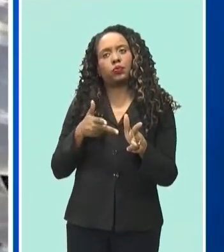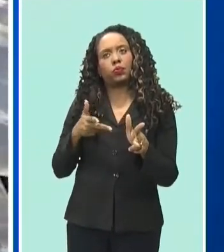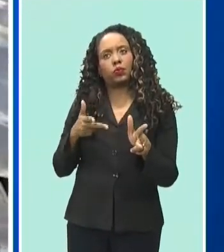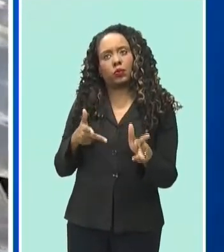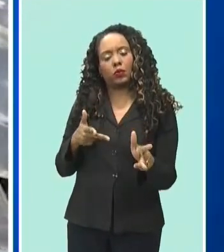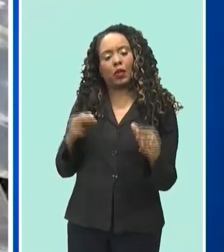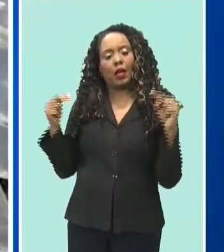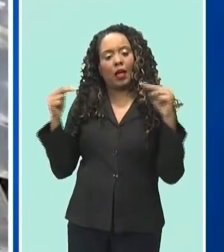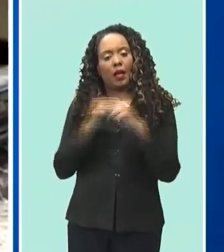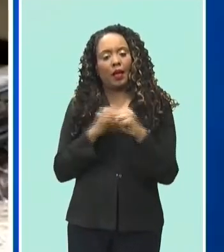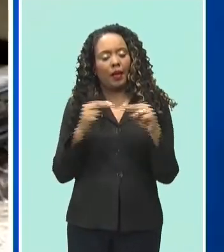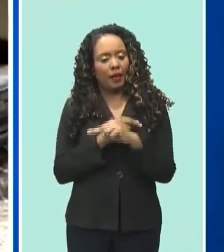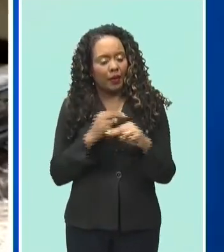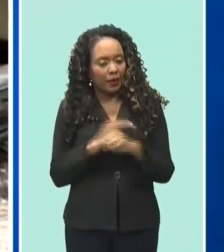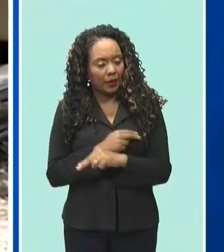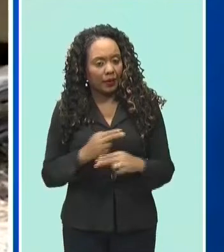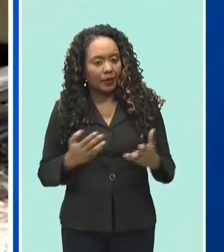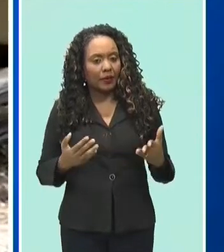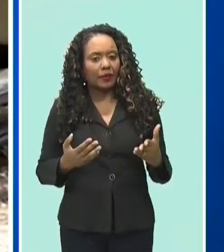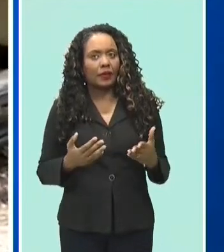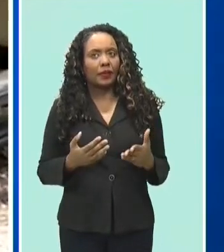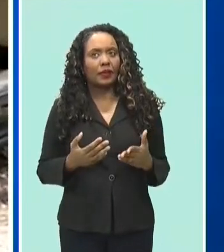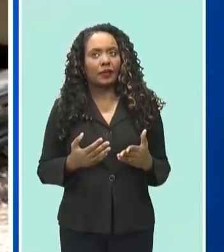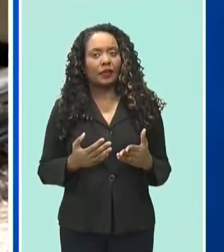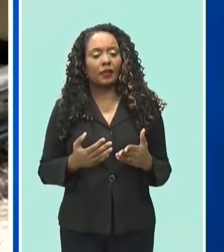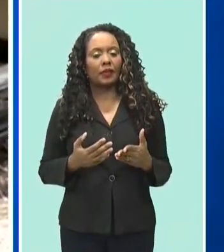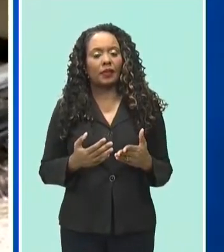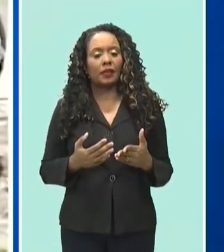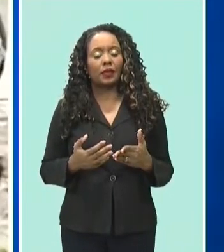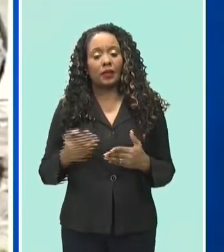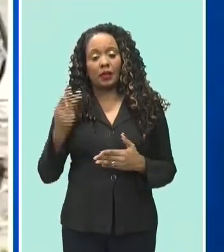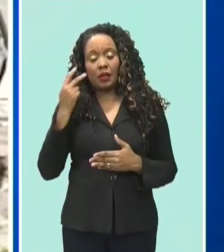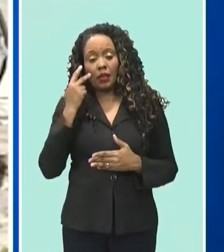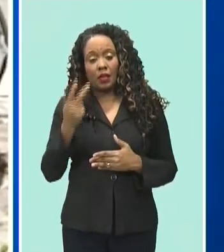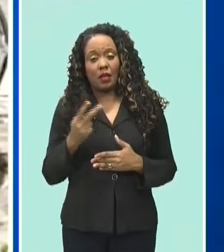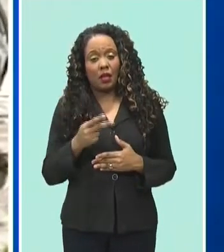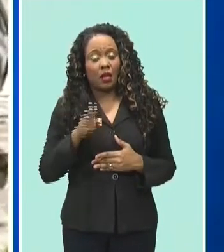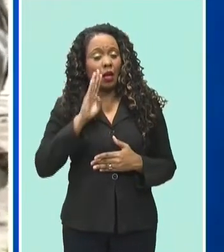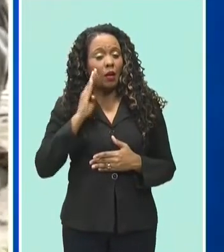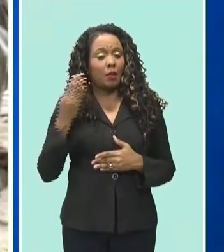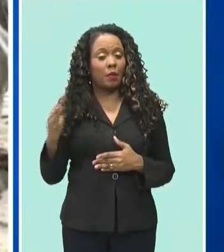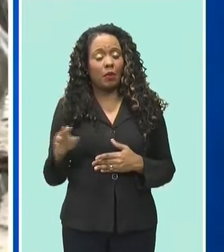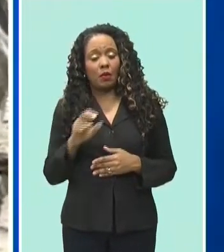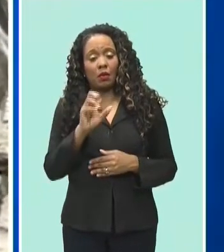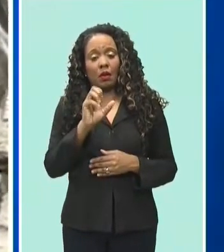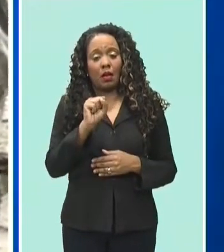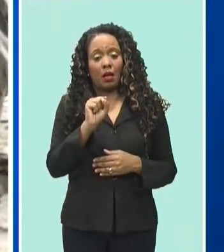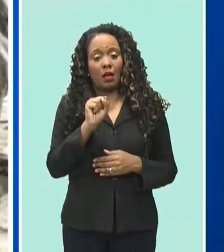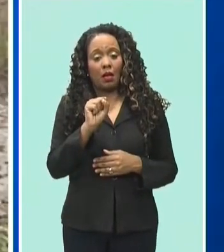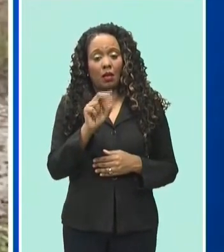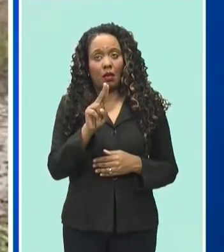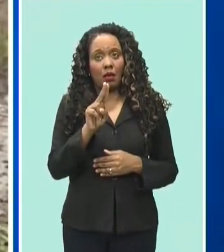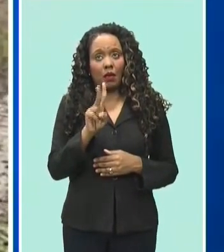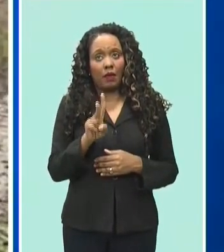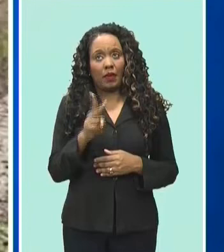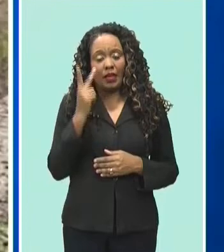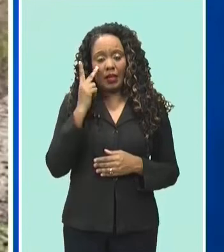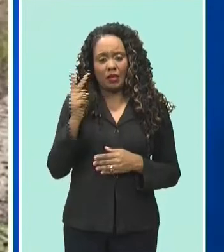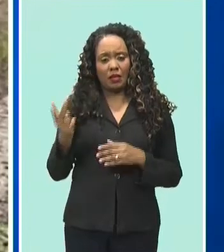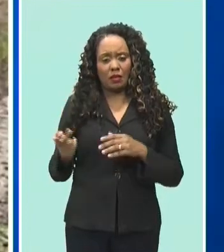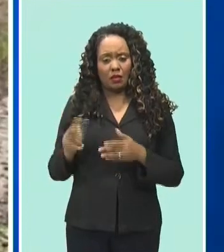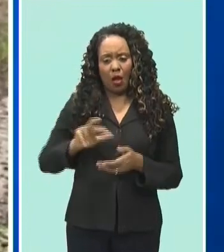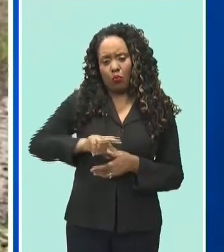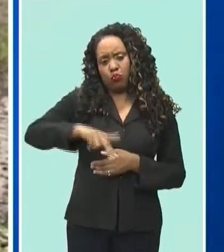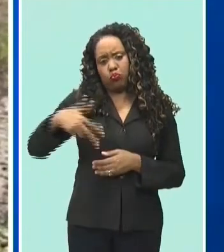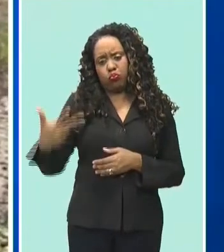Golson Highway in Rayburn Ridge Village, an extensively damaged blue Toyota Prado SUV could be seen off the right-hand side of the road